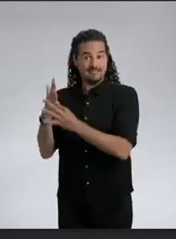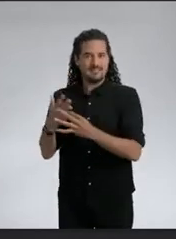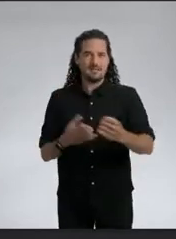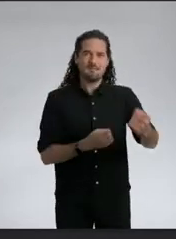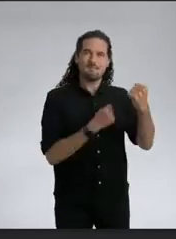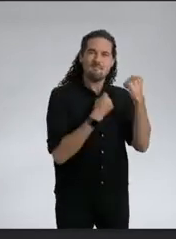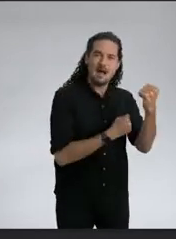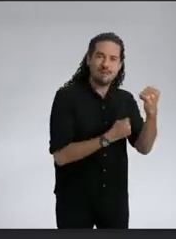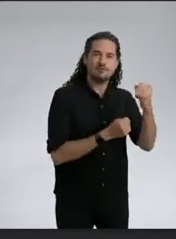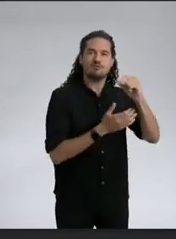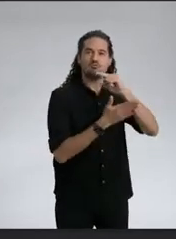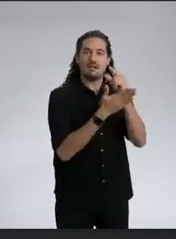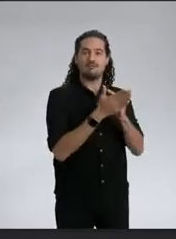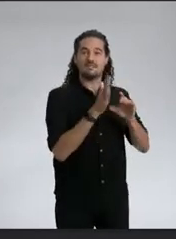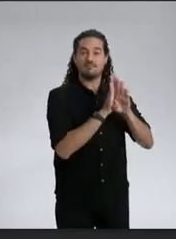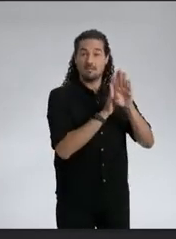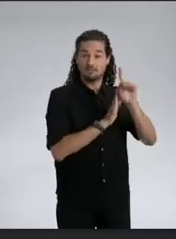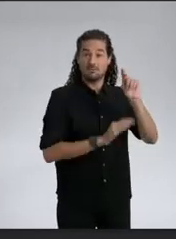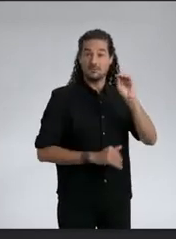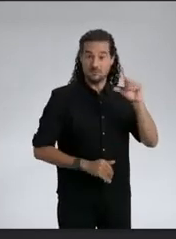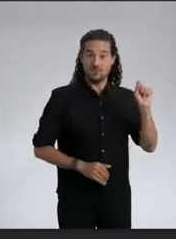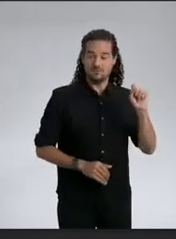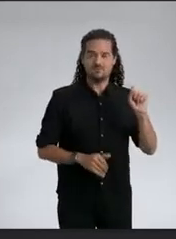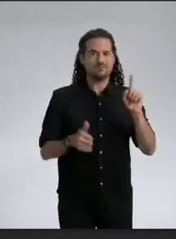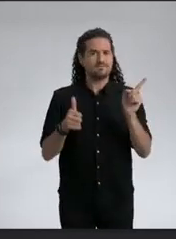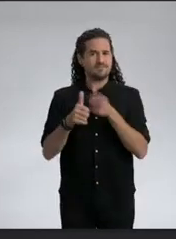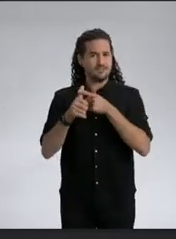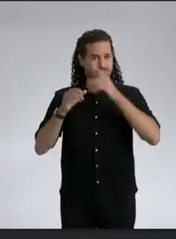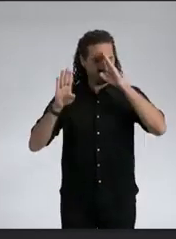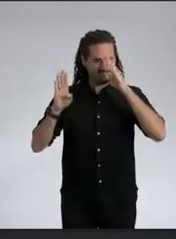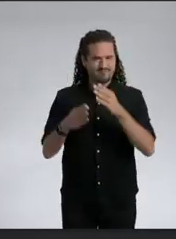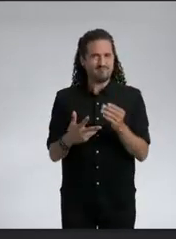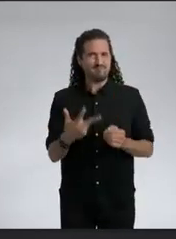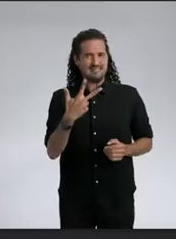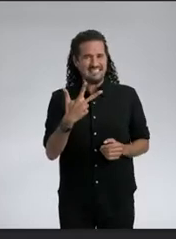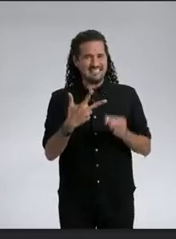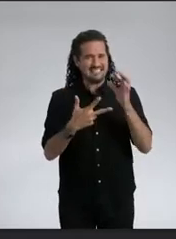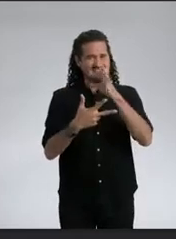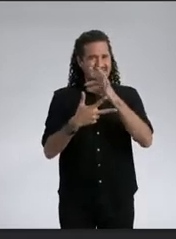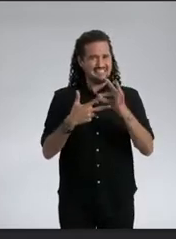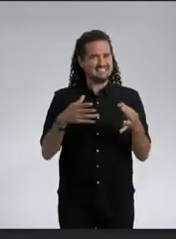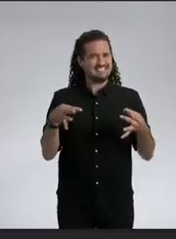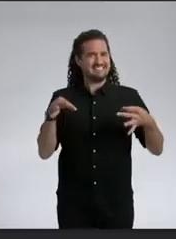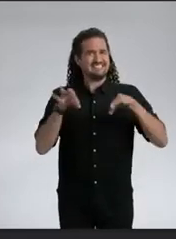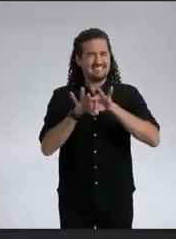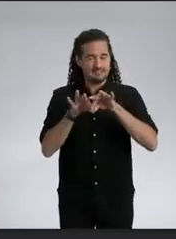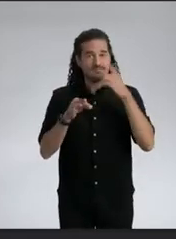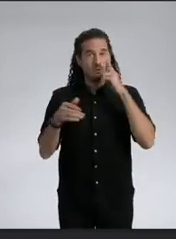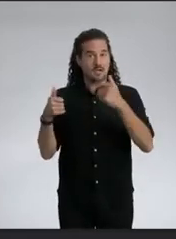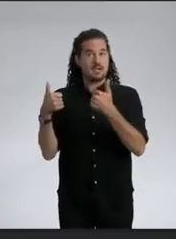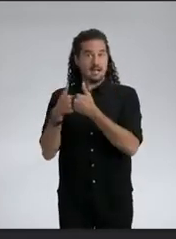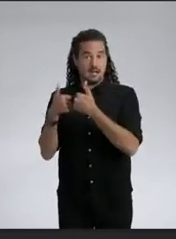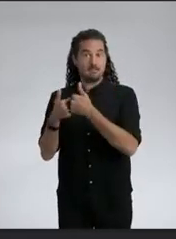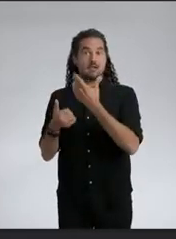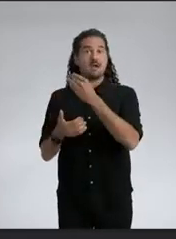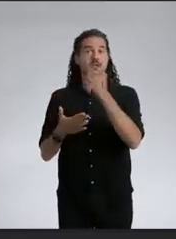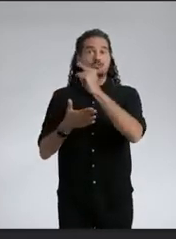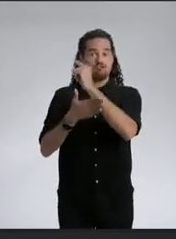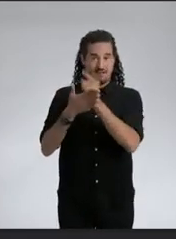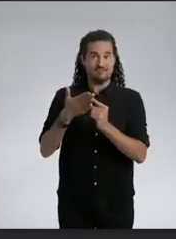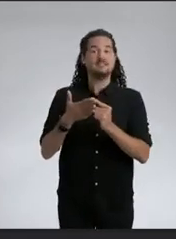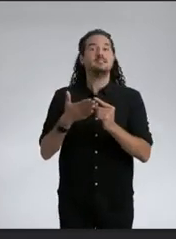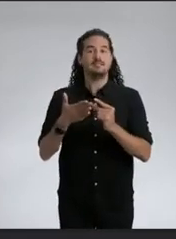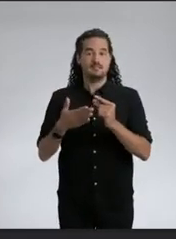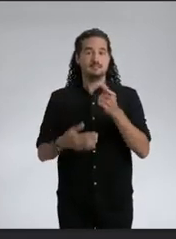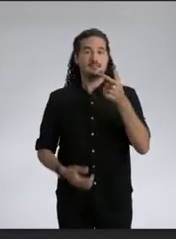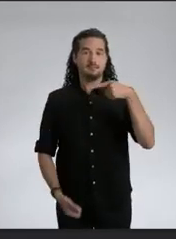tools. First, we focused on three key features essential to modern high-end games and GPU rendering algorithms. In order